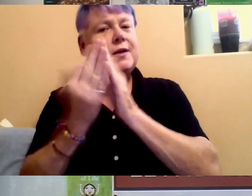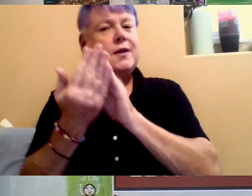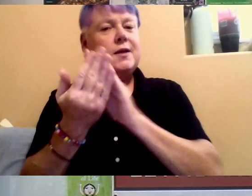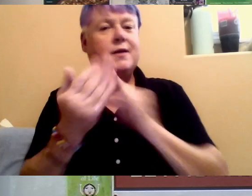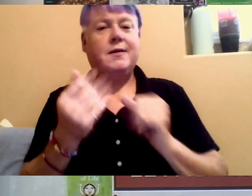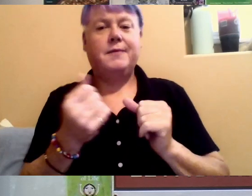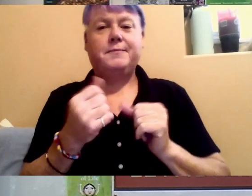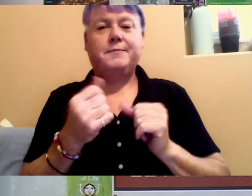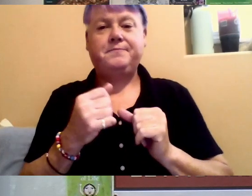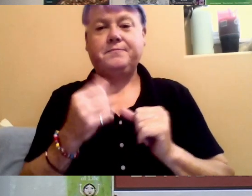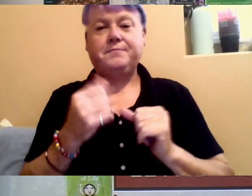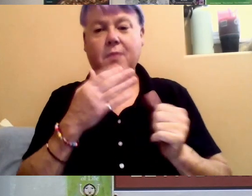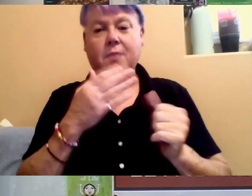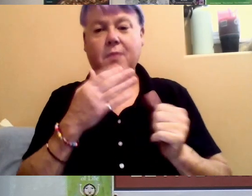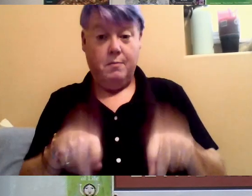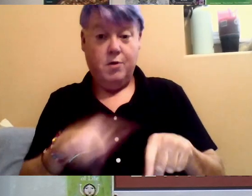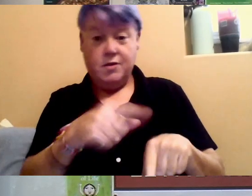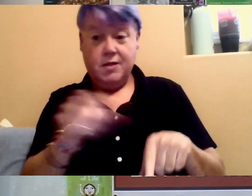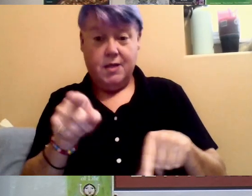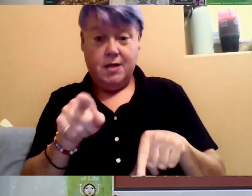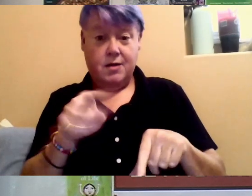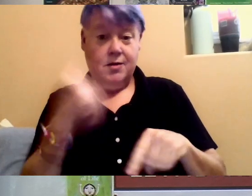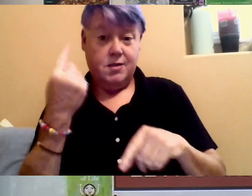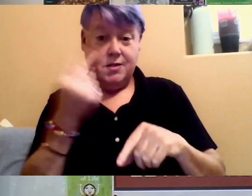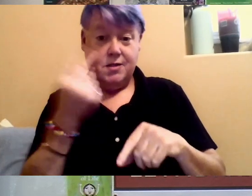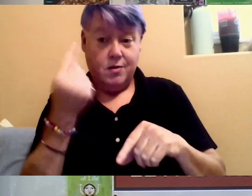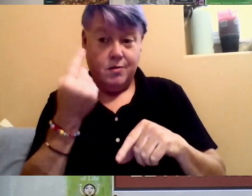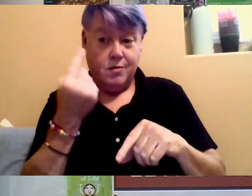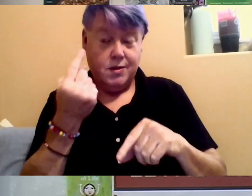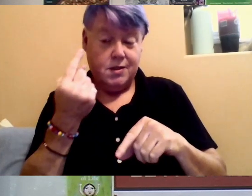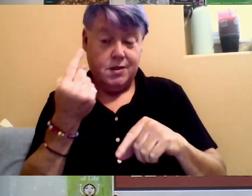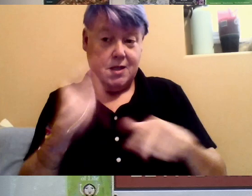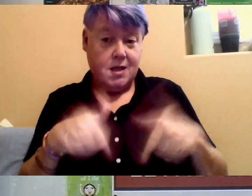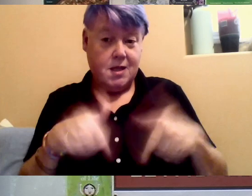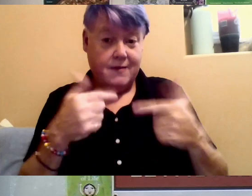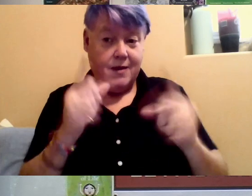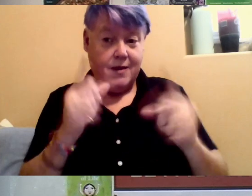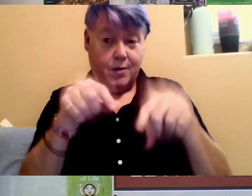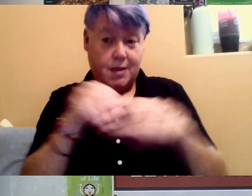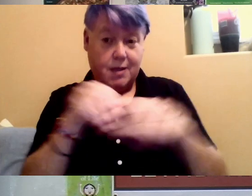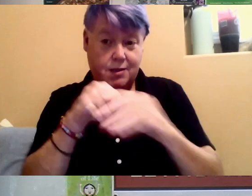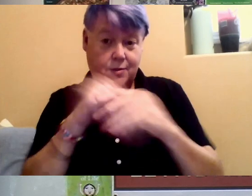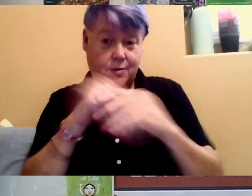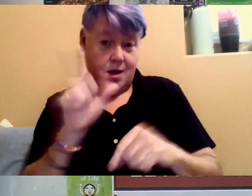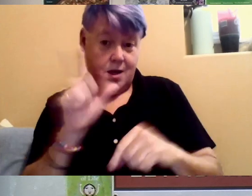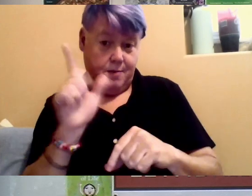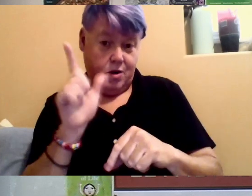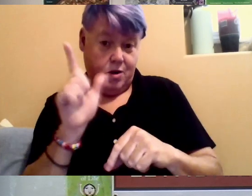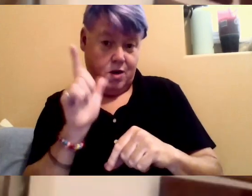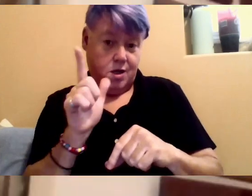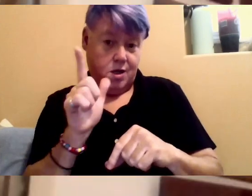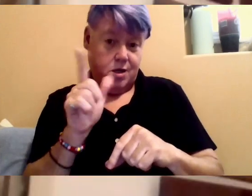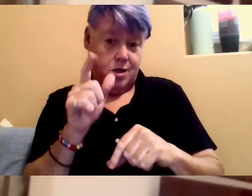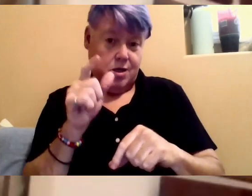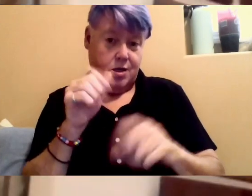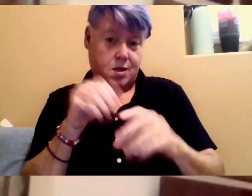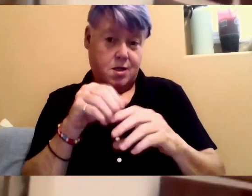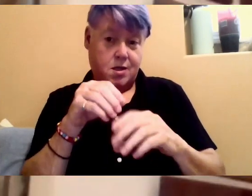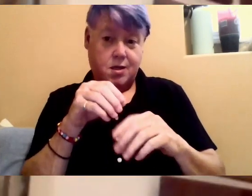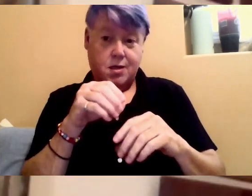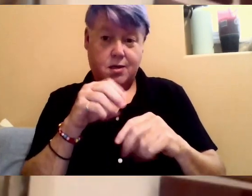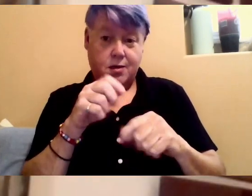source there is always a library. I went into the library in New Liskeard in